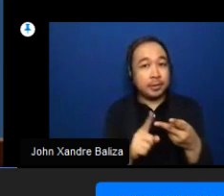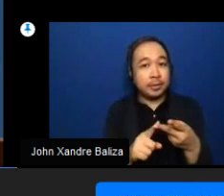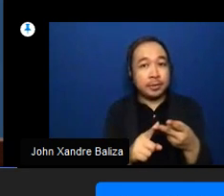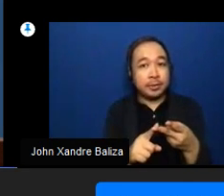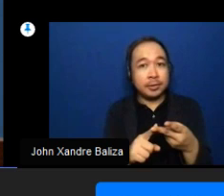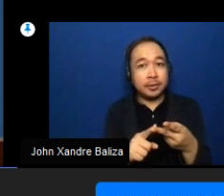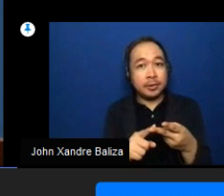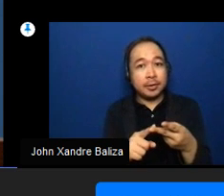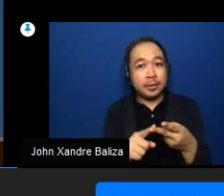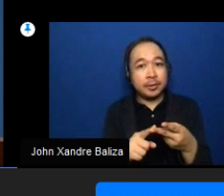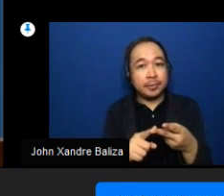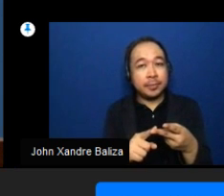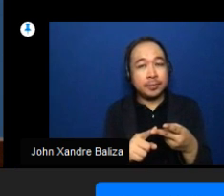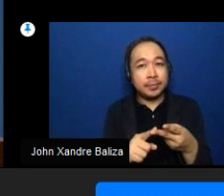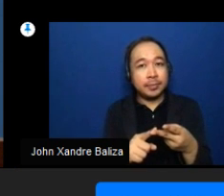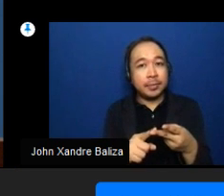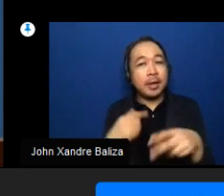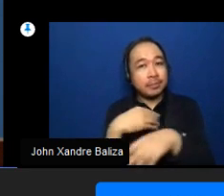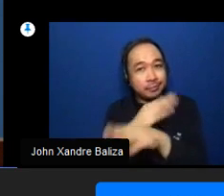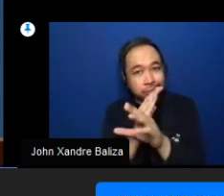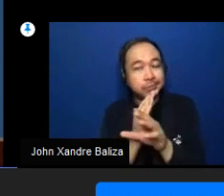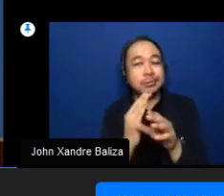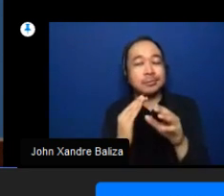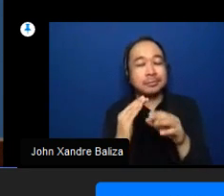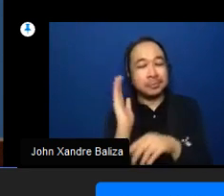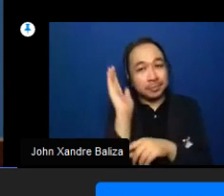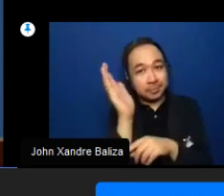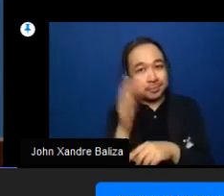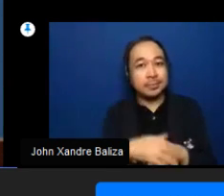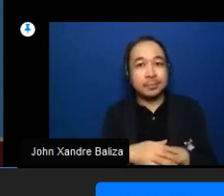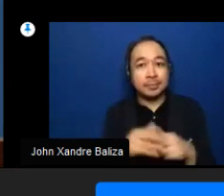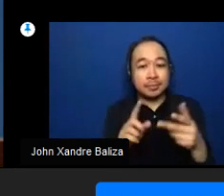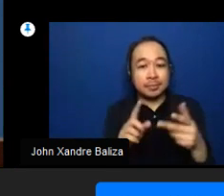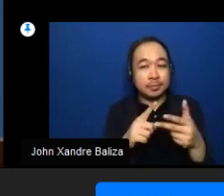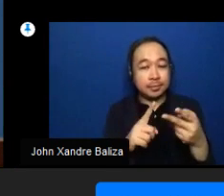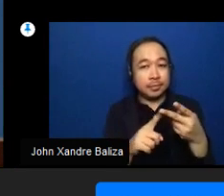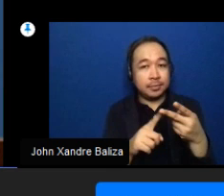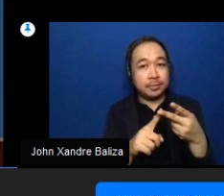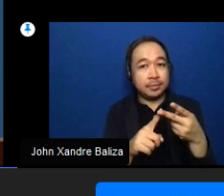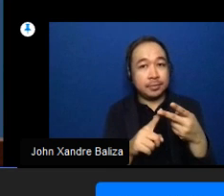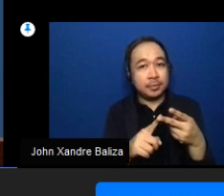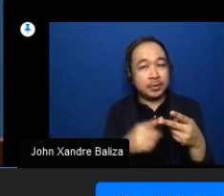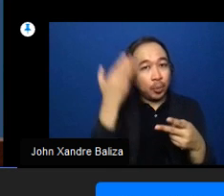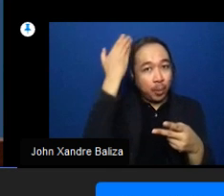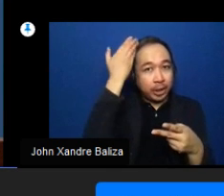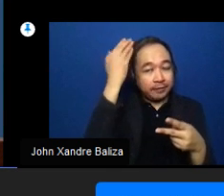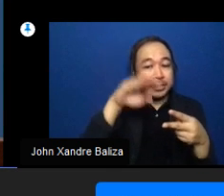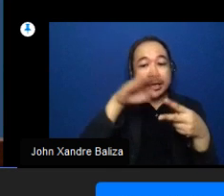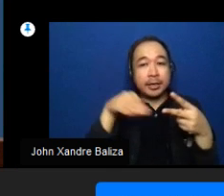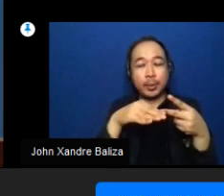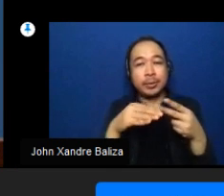via virtual means. So following Maldives, it will be Japan. Maldives, you have the floor.